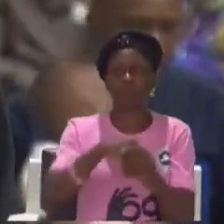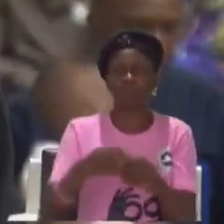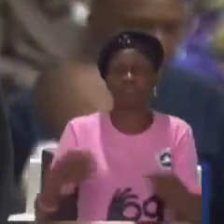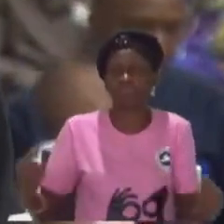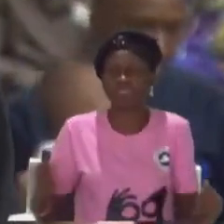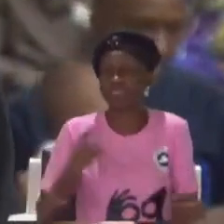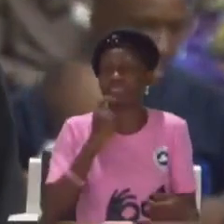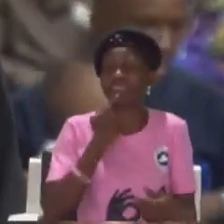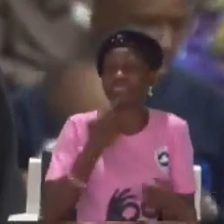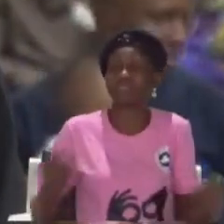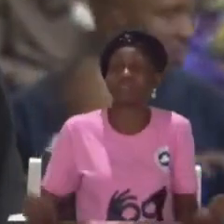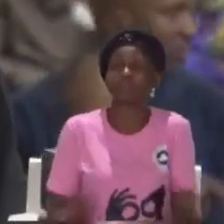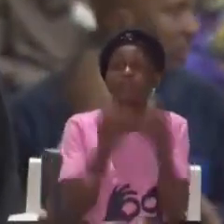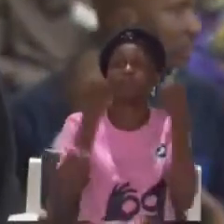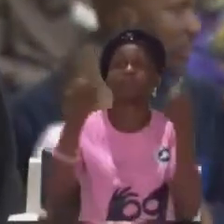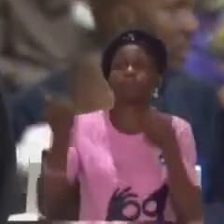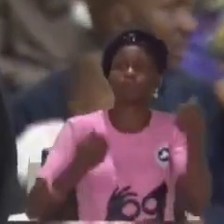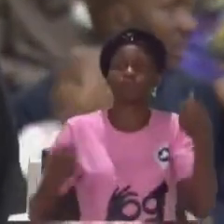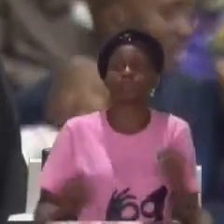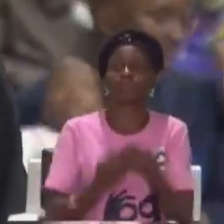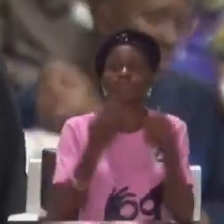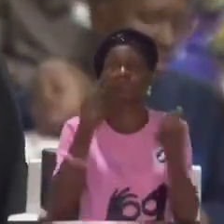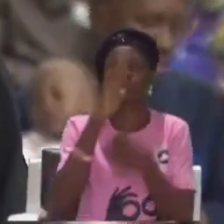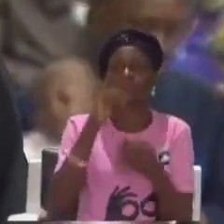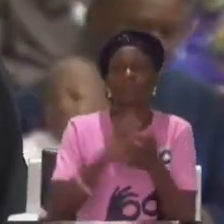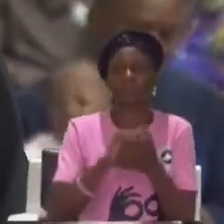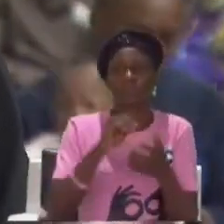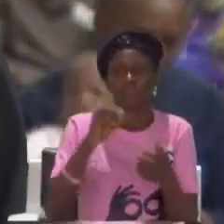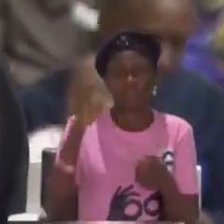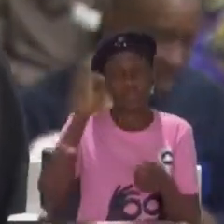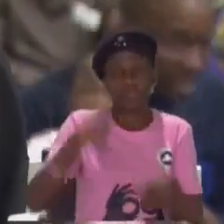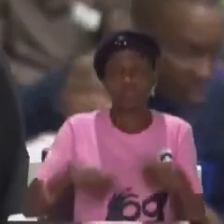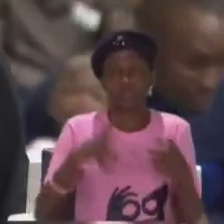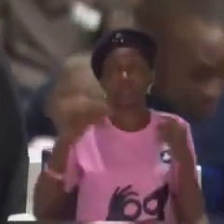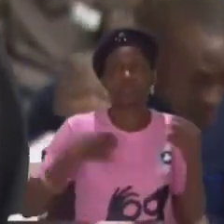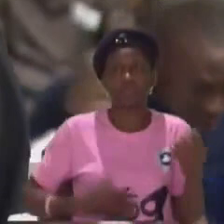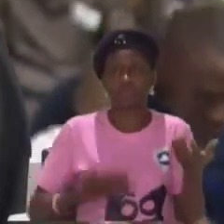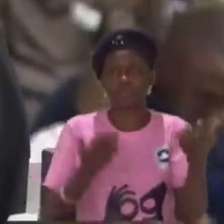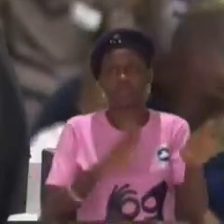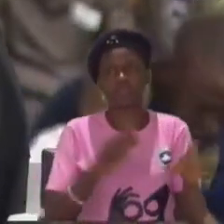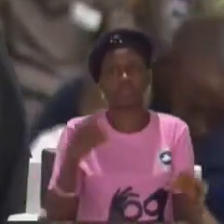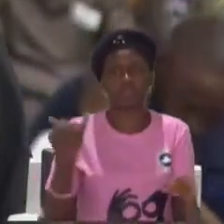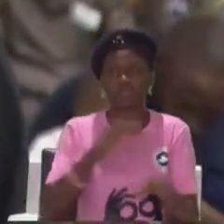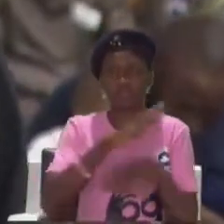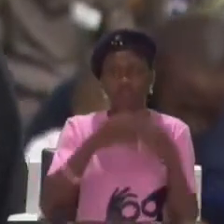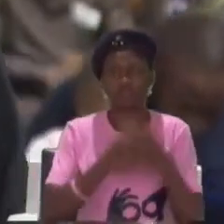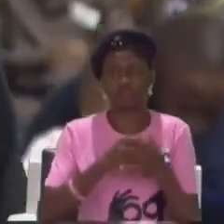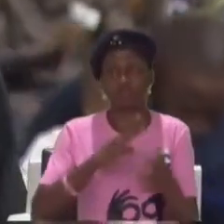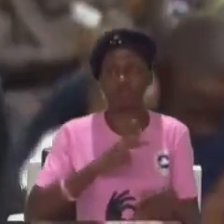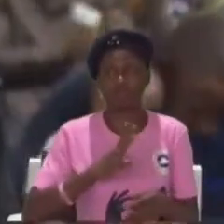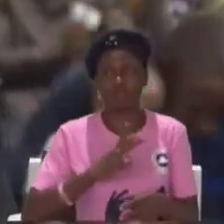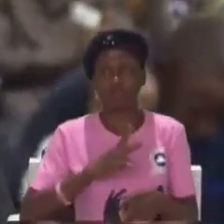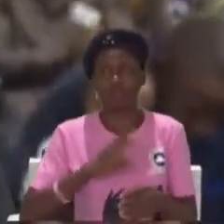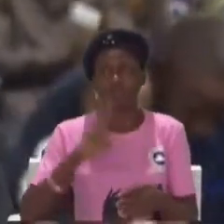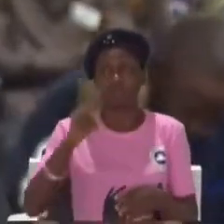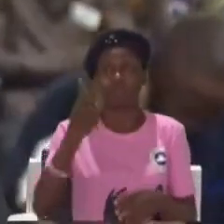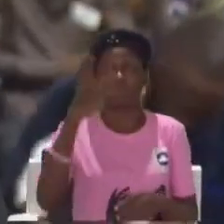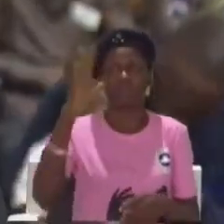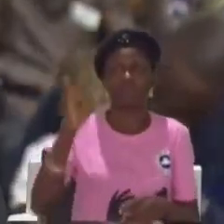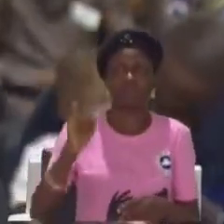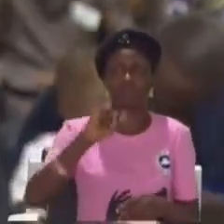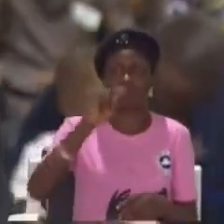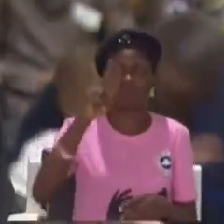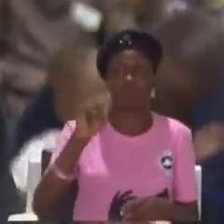motor accident. I thank God because I'm alive. Nobody died. Nothing. We are all fine. Secondly,